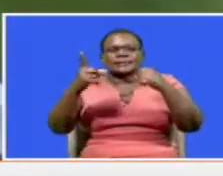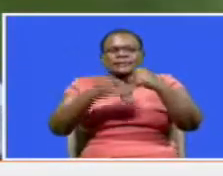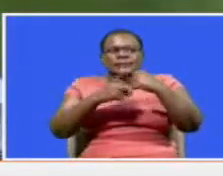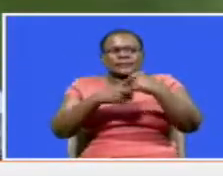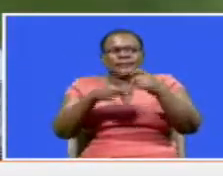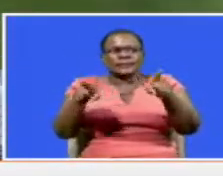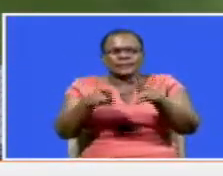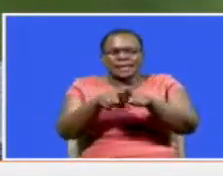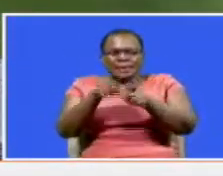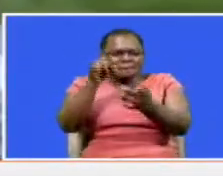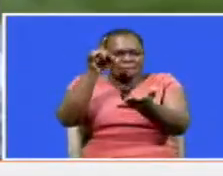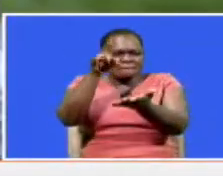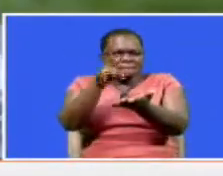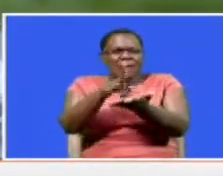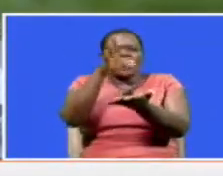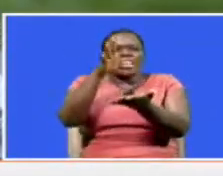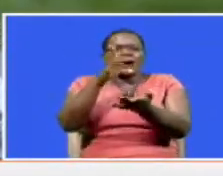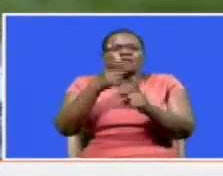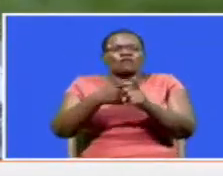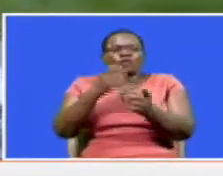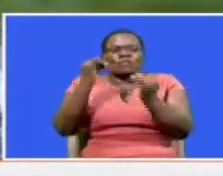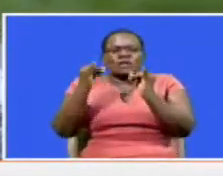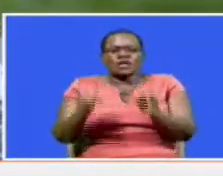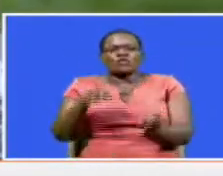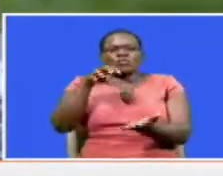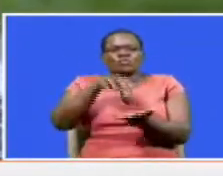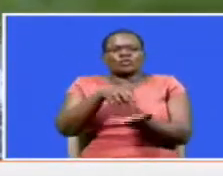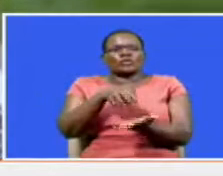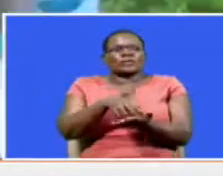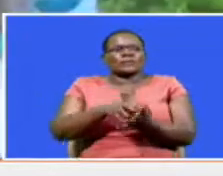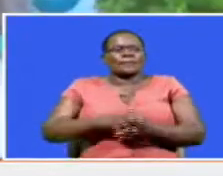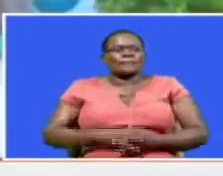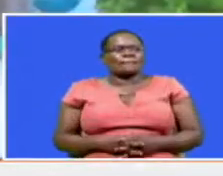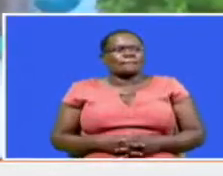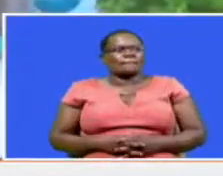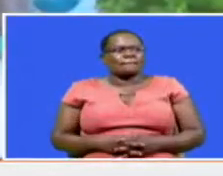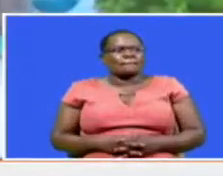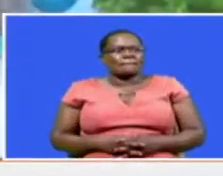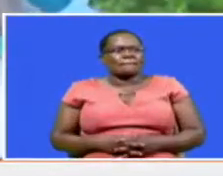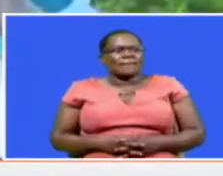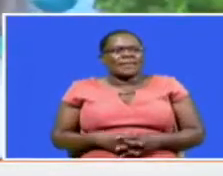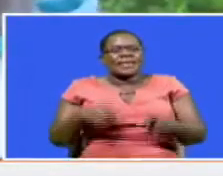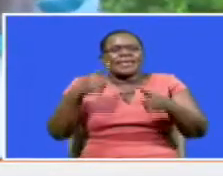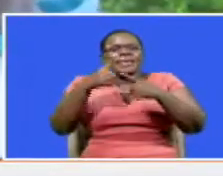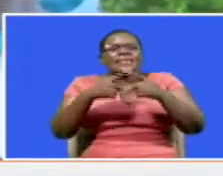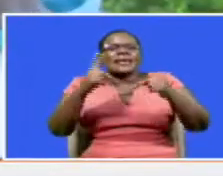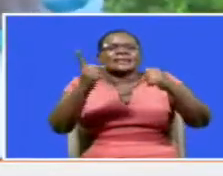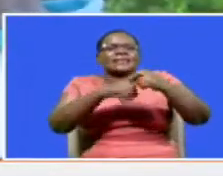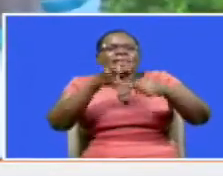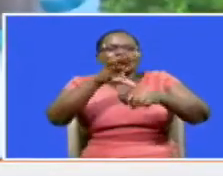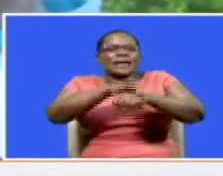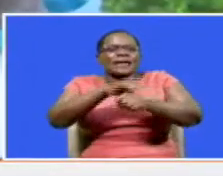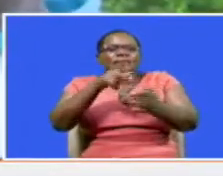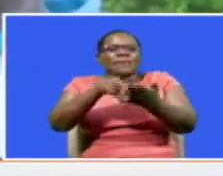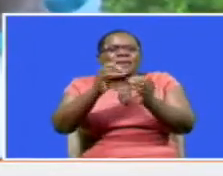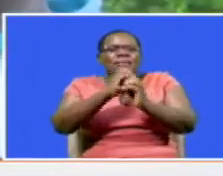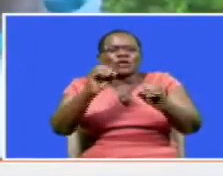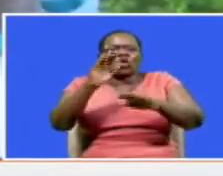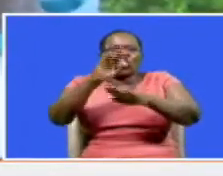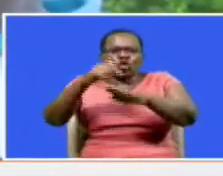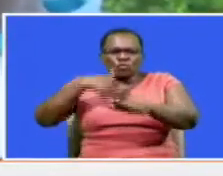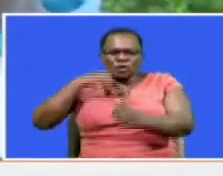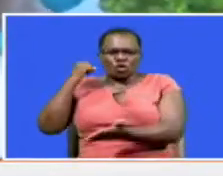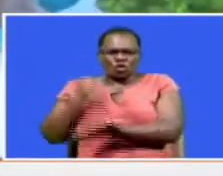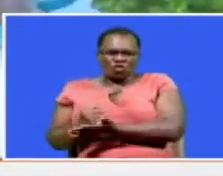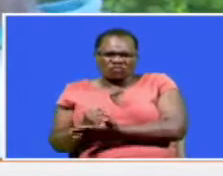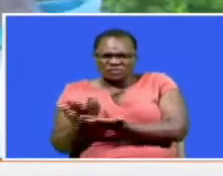again shown the marching orders from his new position as an administrator. Serving for 6 years without any pay, and nikaitwa kwa ofisi ya